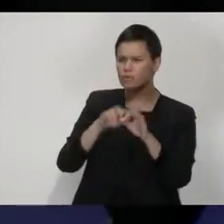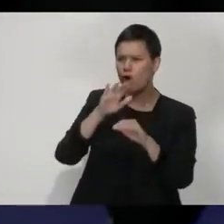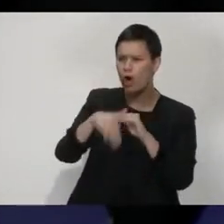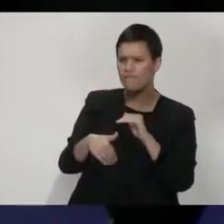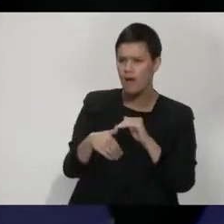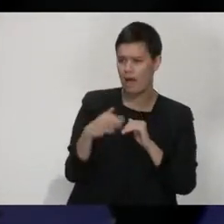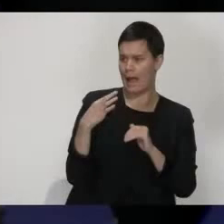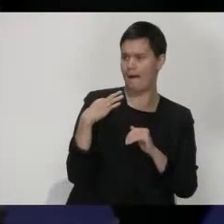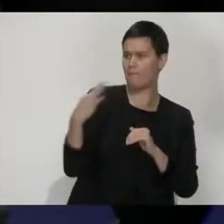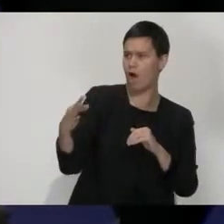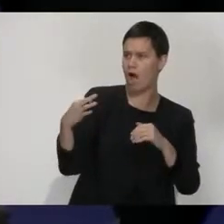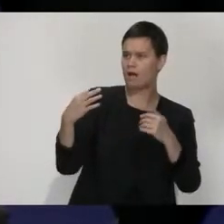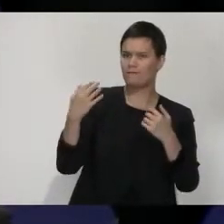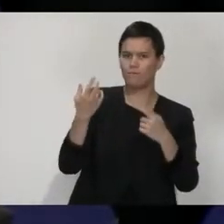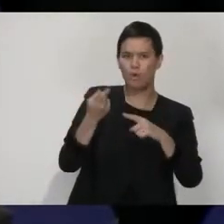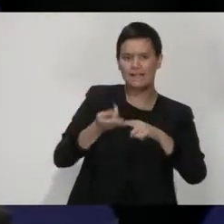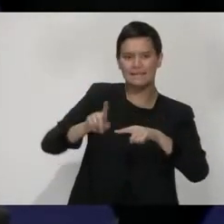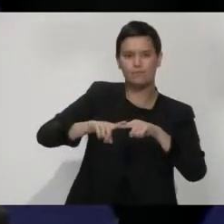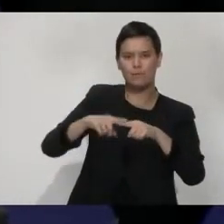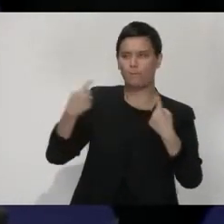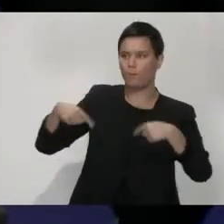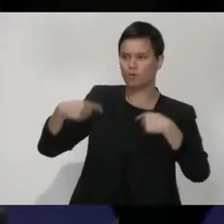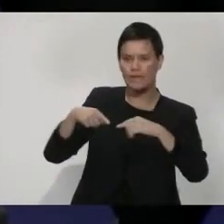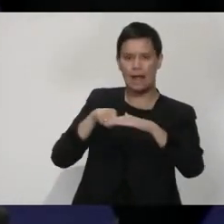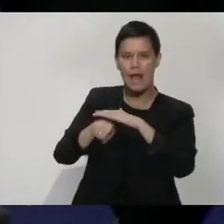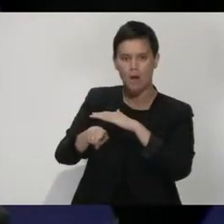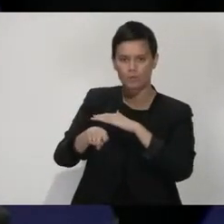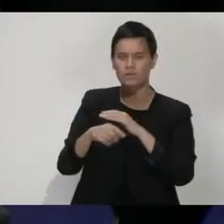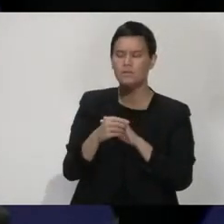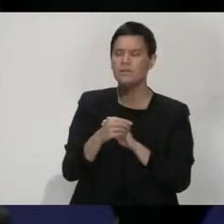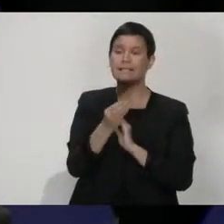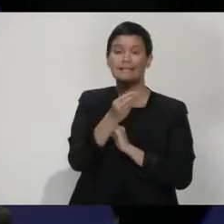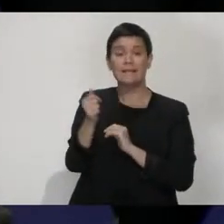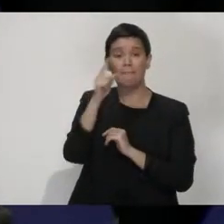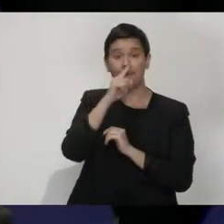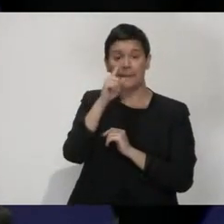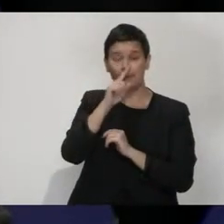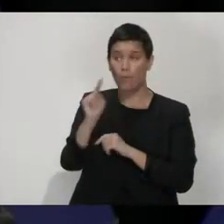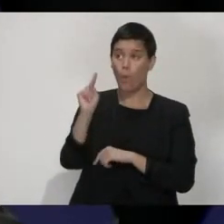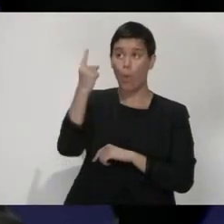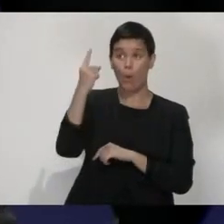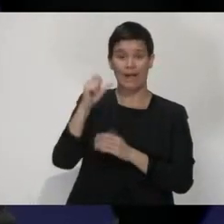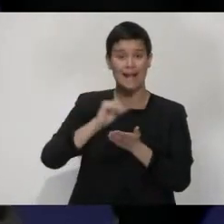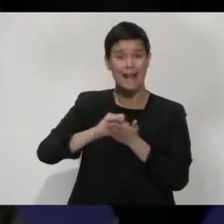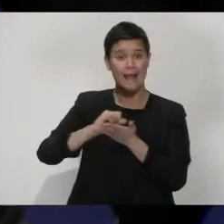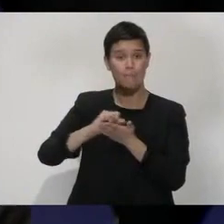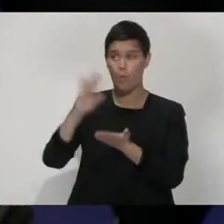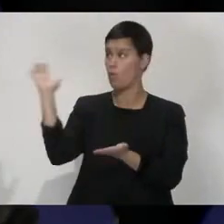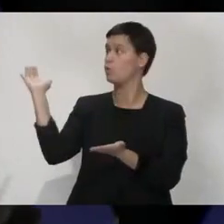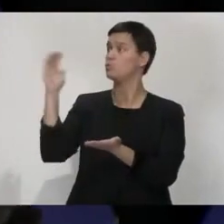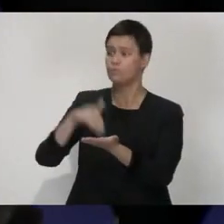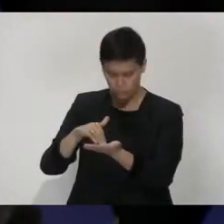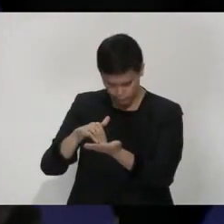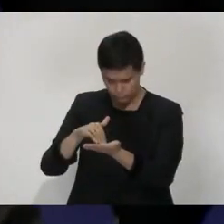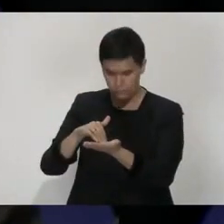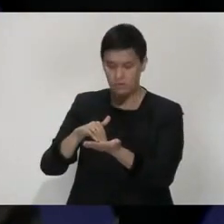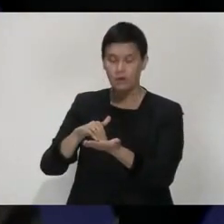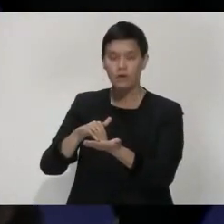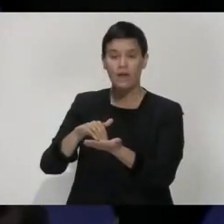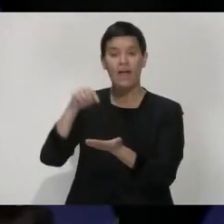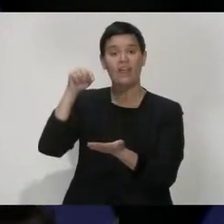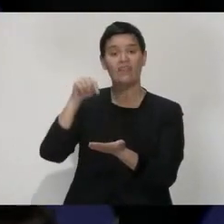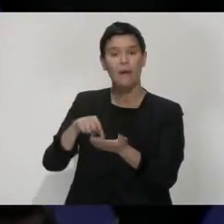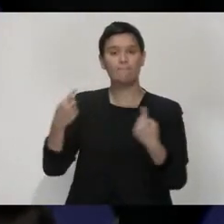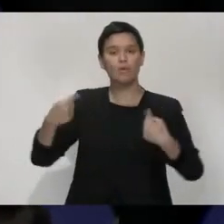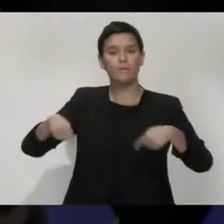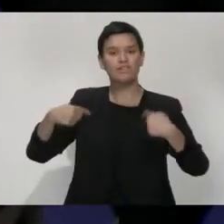across several cases where people leaving Auckland Airport during level 3 either haven't had their exemption documentation checked, or